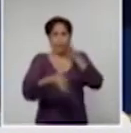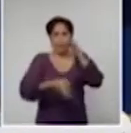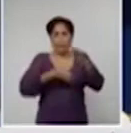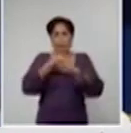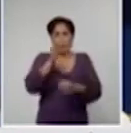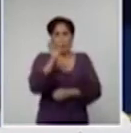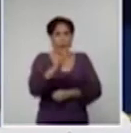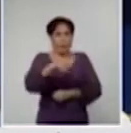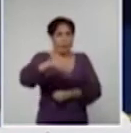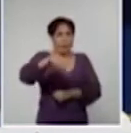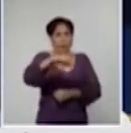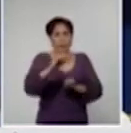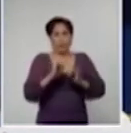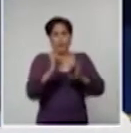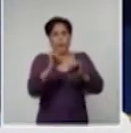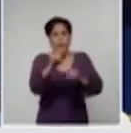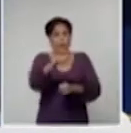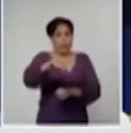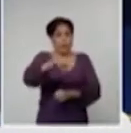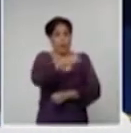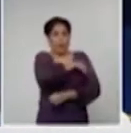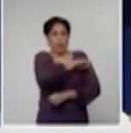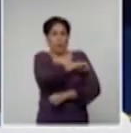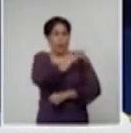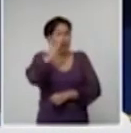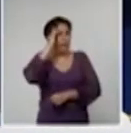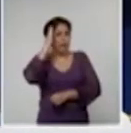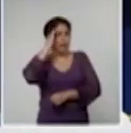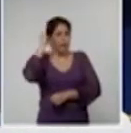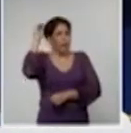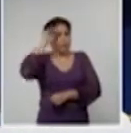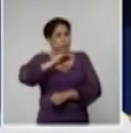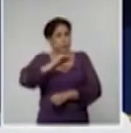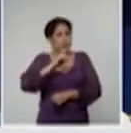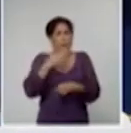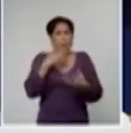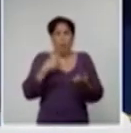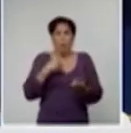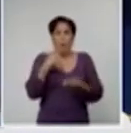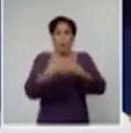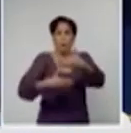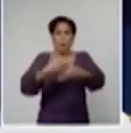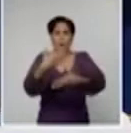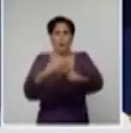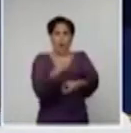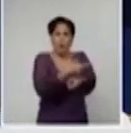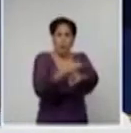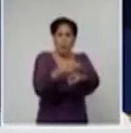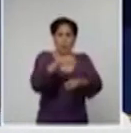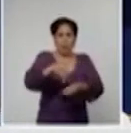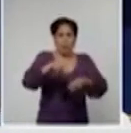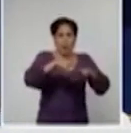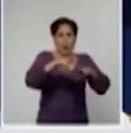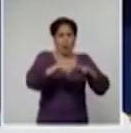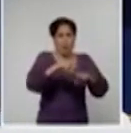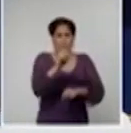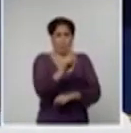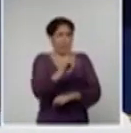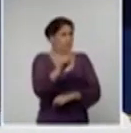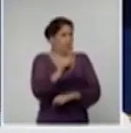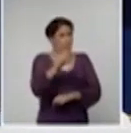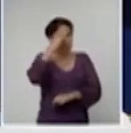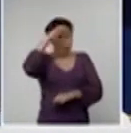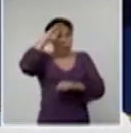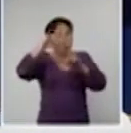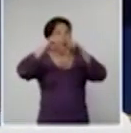Clara, 51 from Cienfuegos, 45 from Ciego de Ávila, 143 from Las